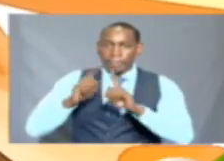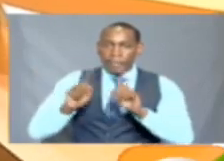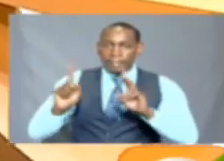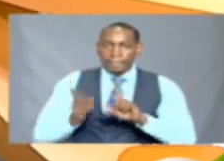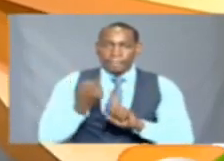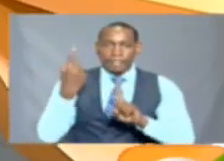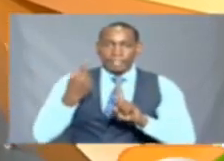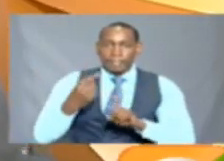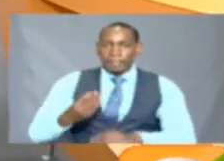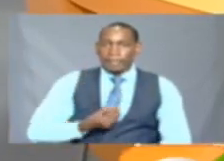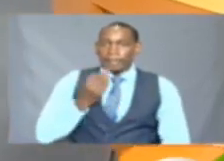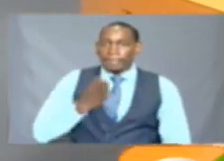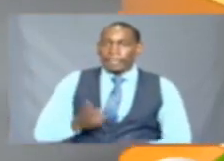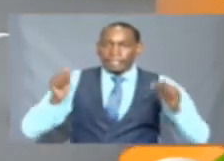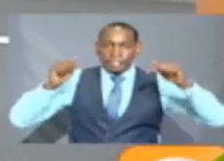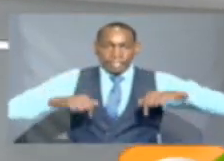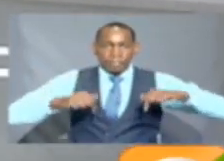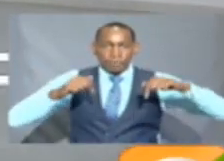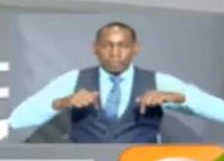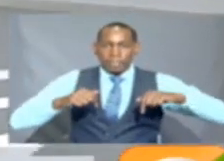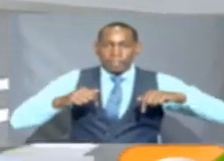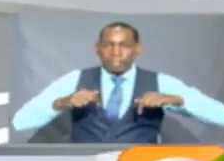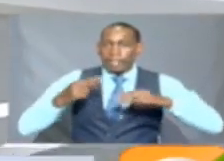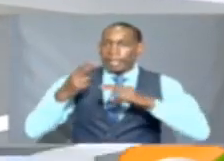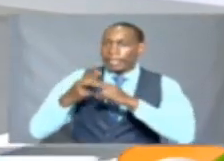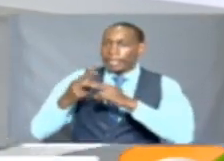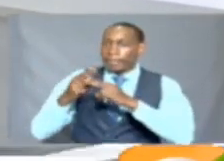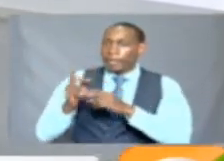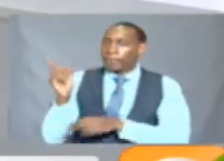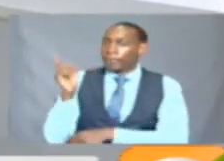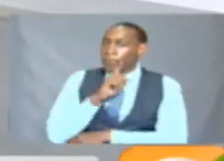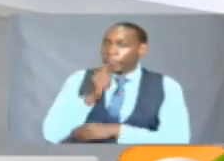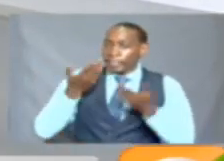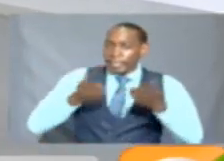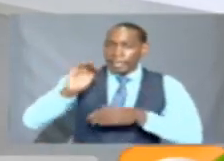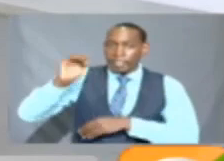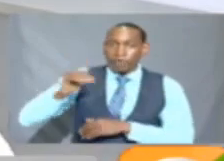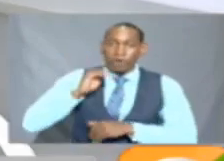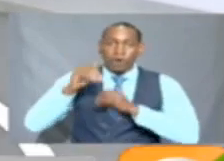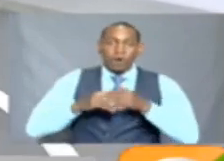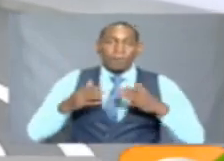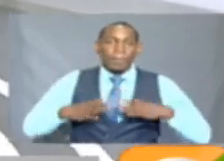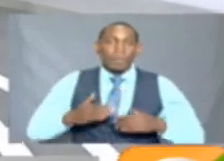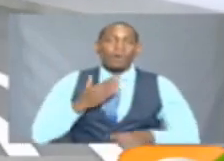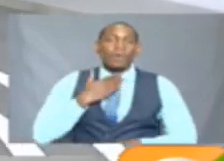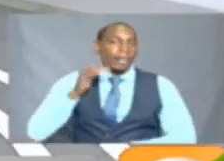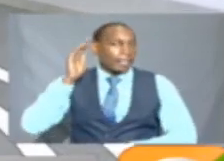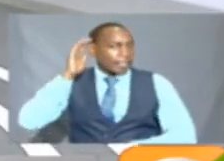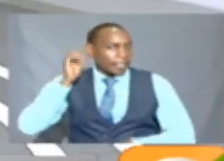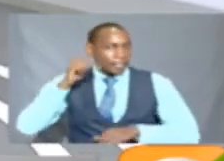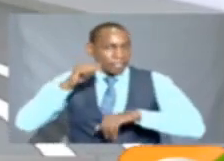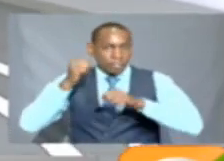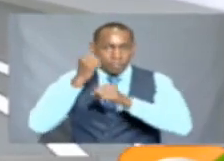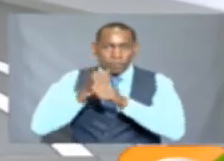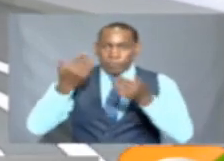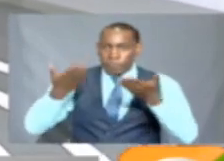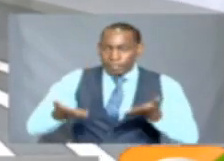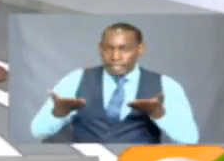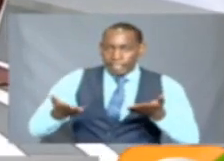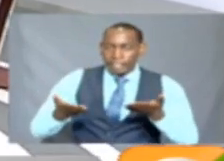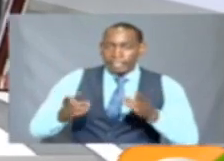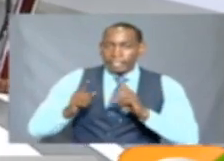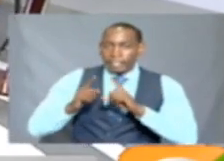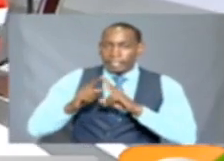breakfast. Our guest today, he's the hottest name in town right now. Everybody wants to hear from him, and we want to do it right now. At least let's start a little